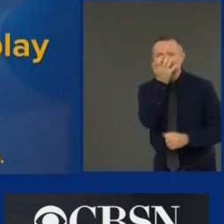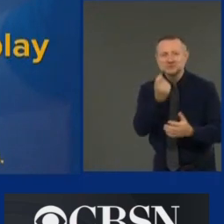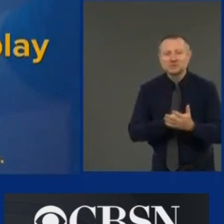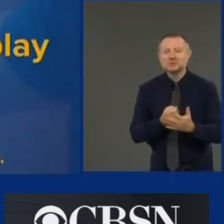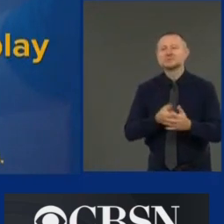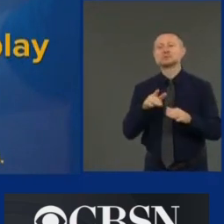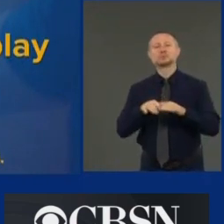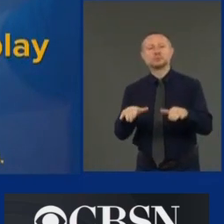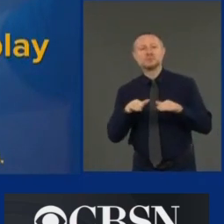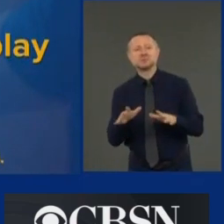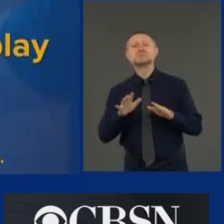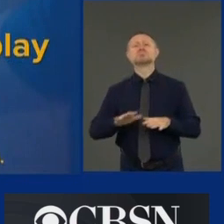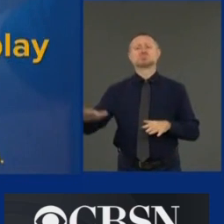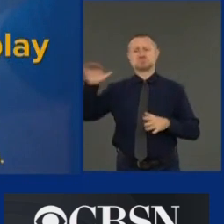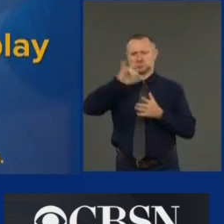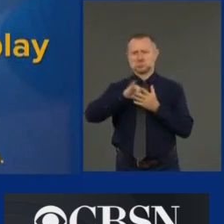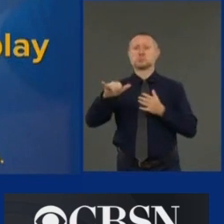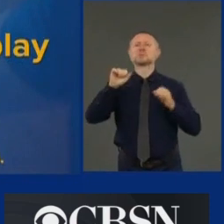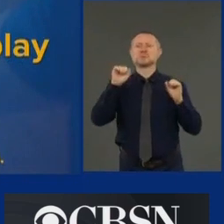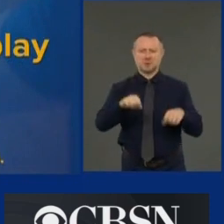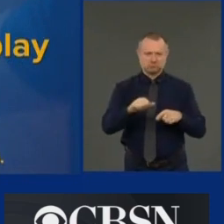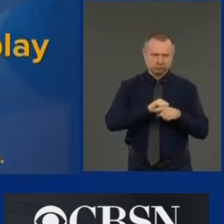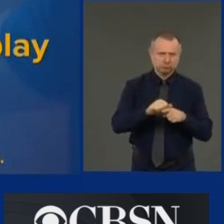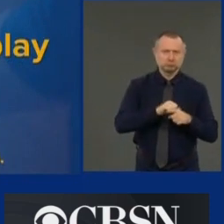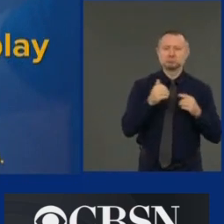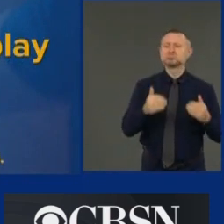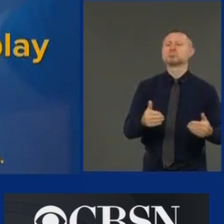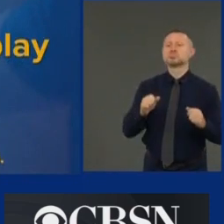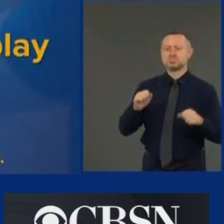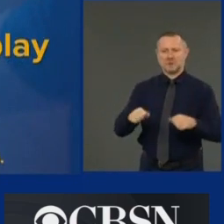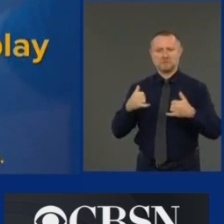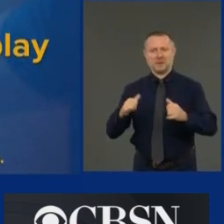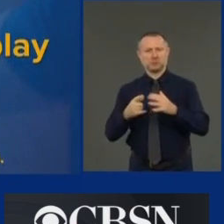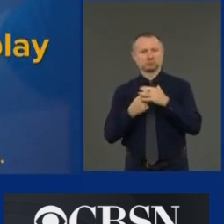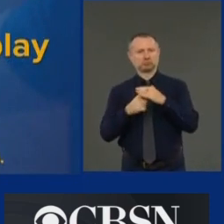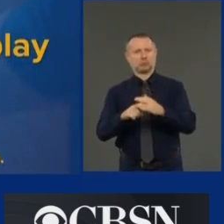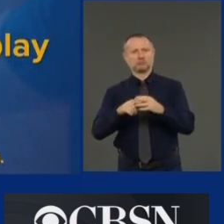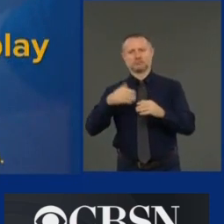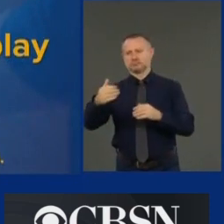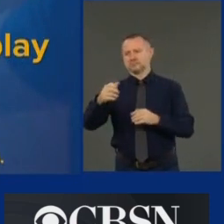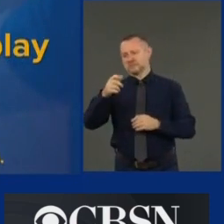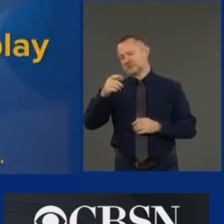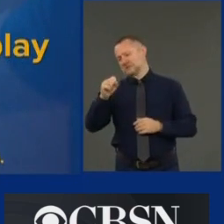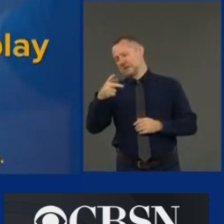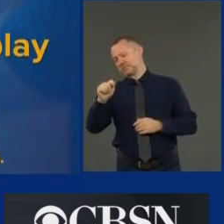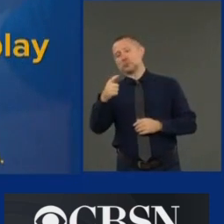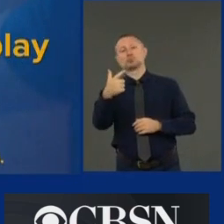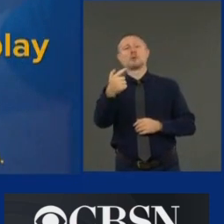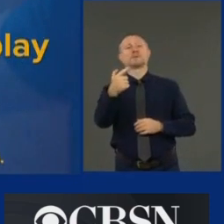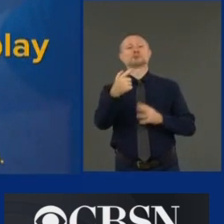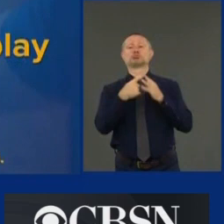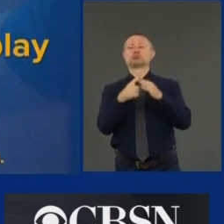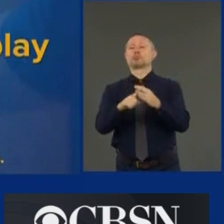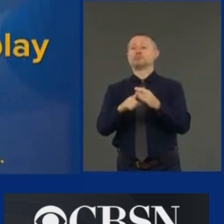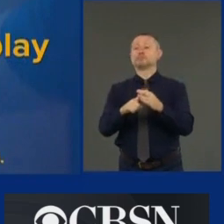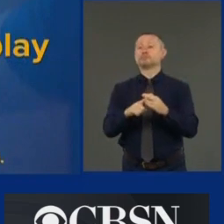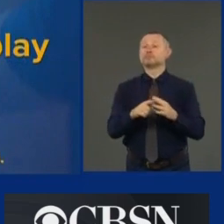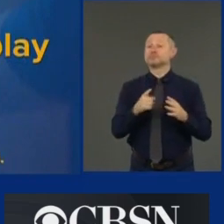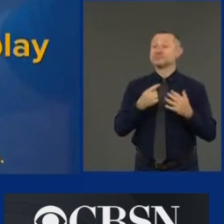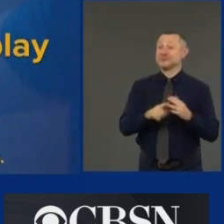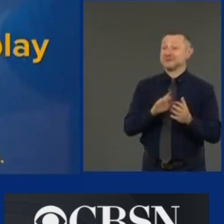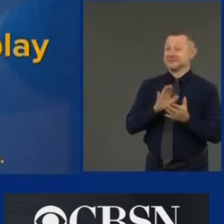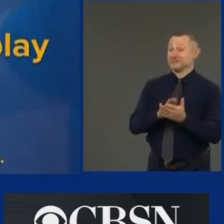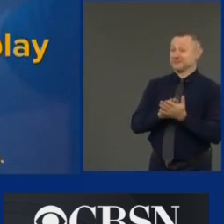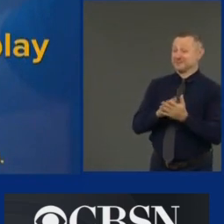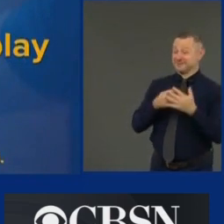practice and play starting September 21. So schools will be coming back. There'll be a little bit of a period to gauge what's happening,